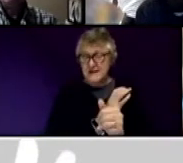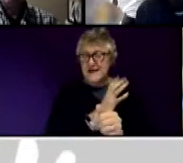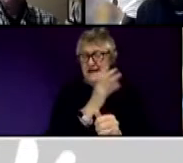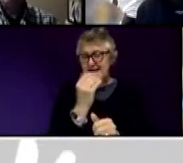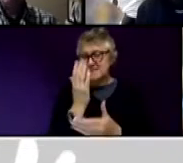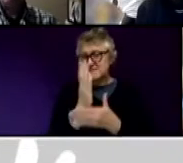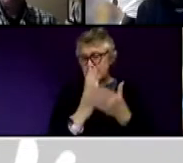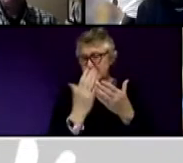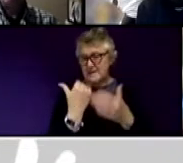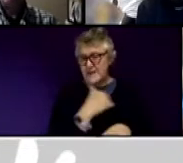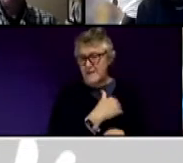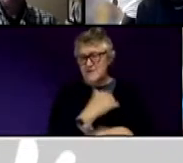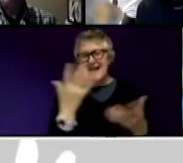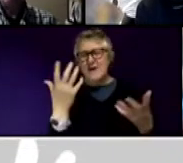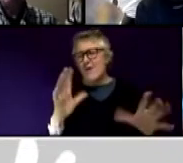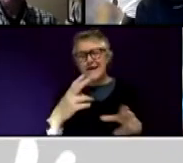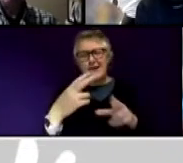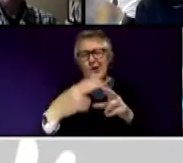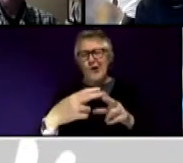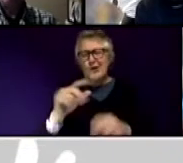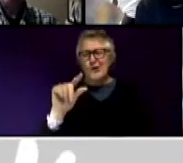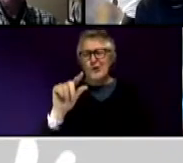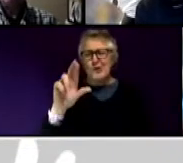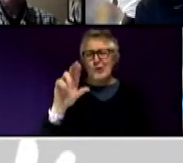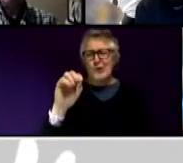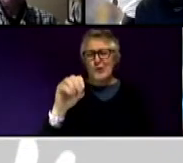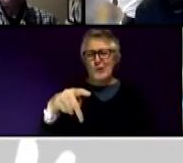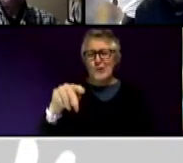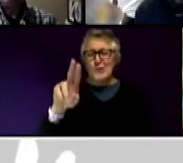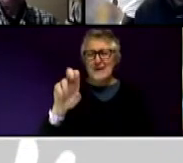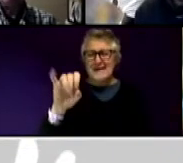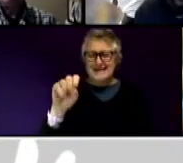and I don't want to call you groupies, but I'll call you fans.